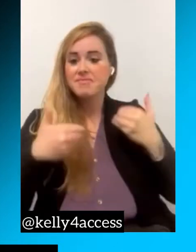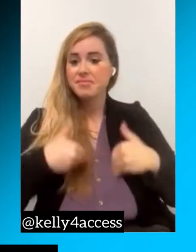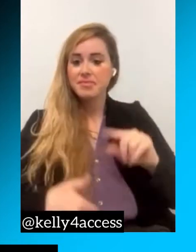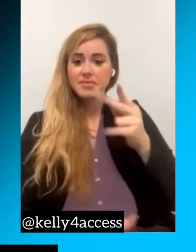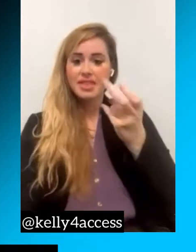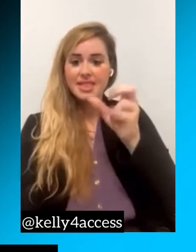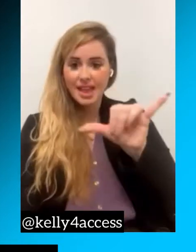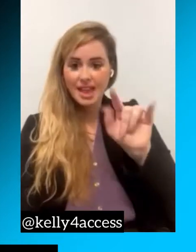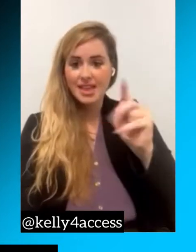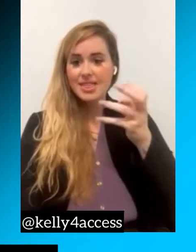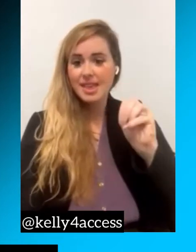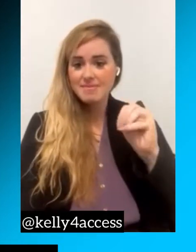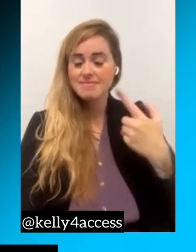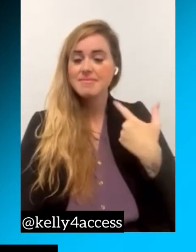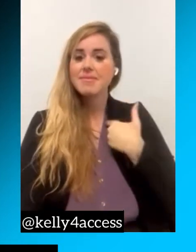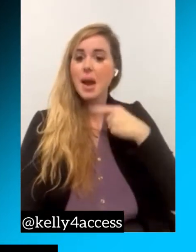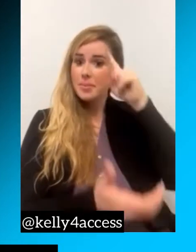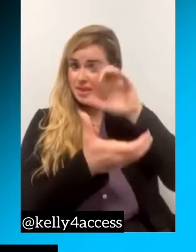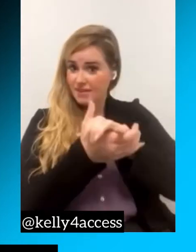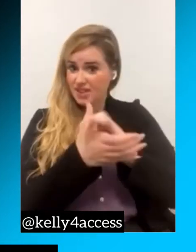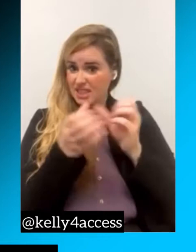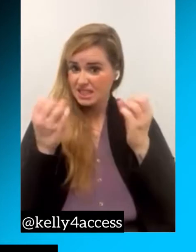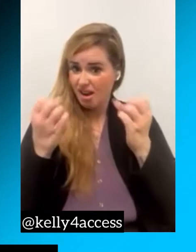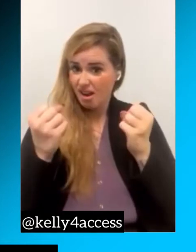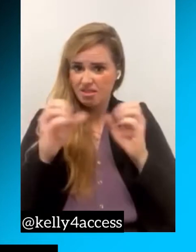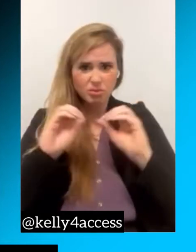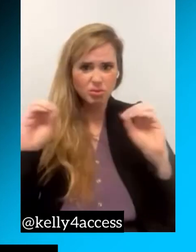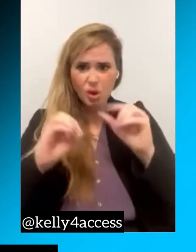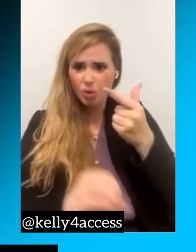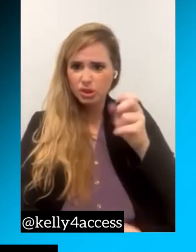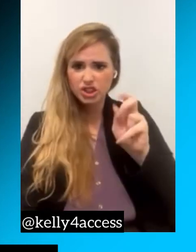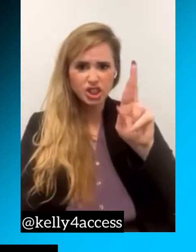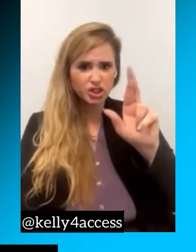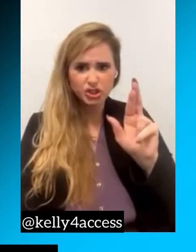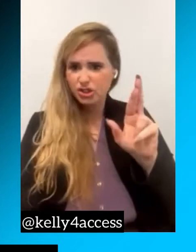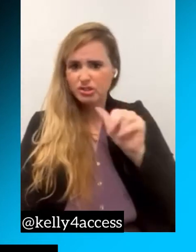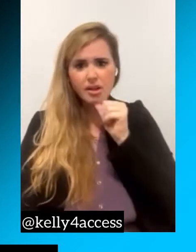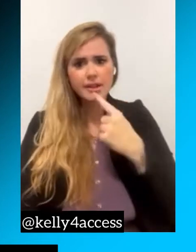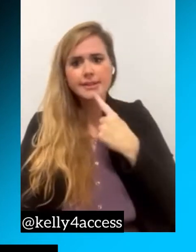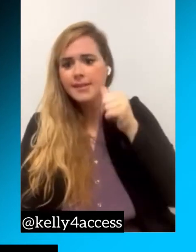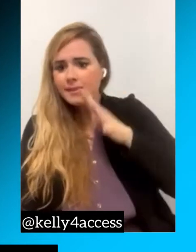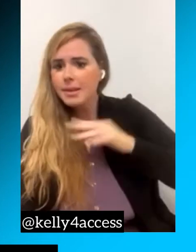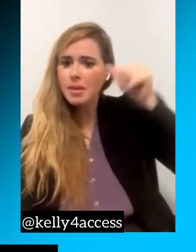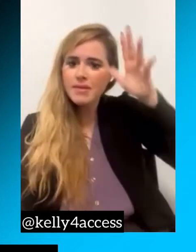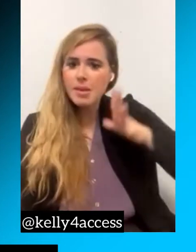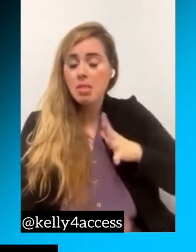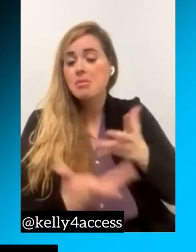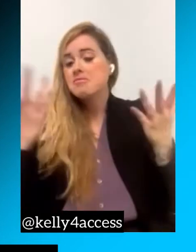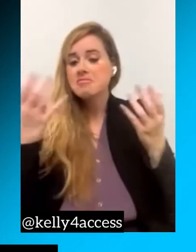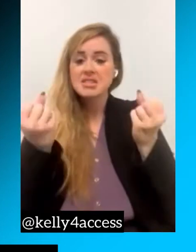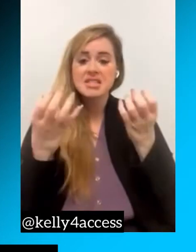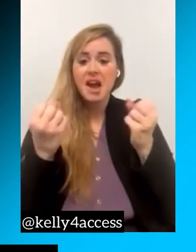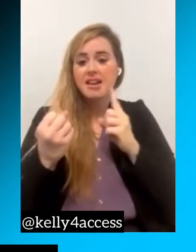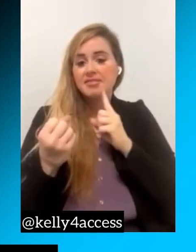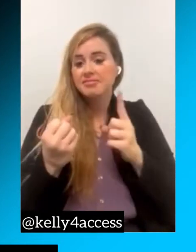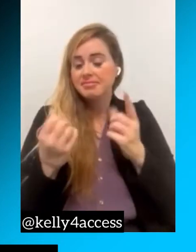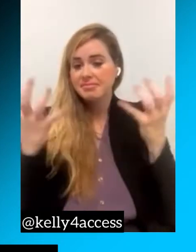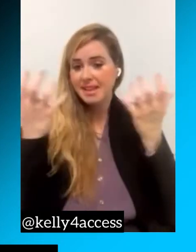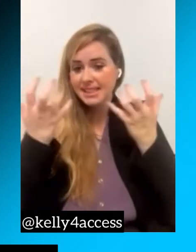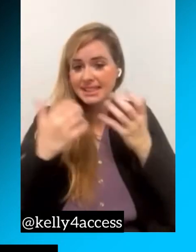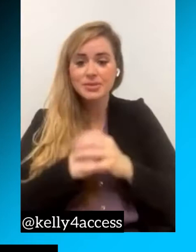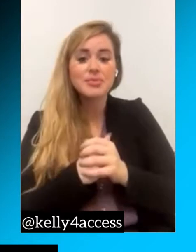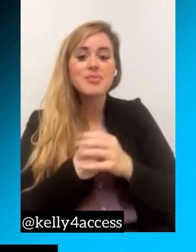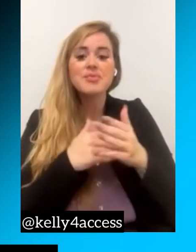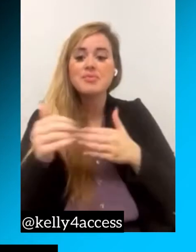sign language there is no gender, which is amazing. Amazing sign language. Awesome. But my pronouns are they,